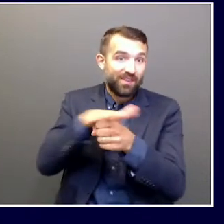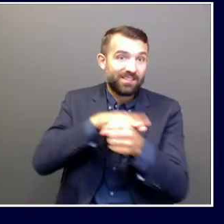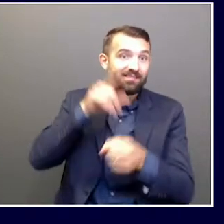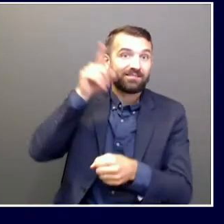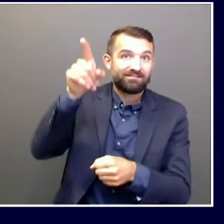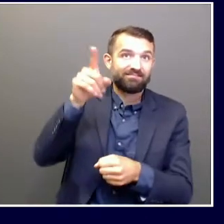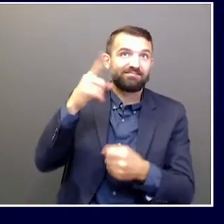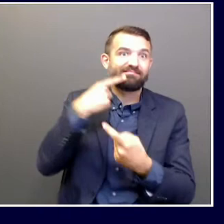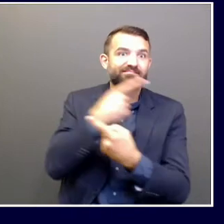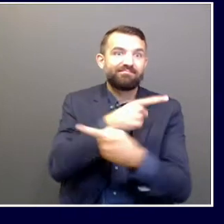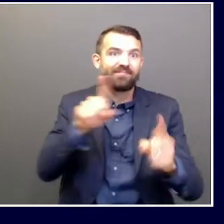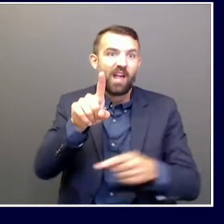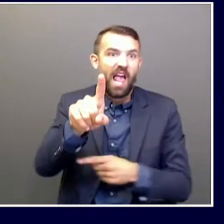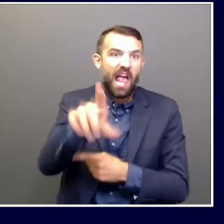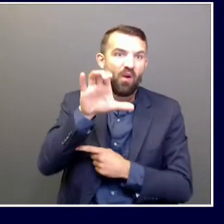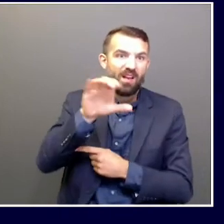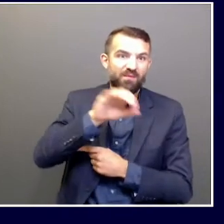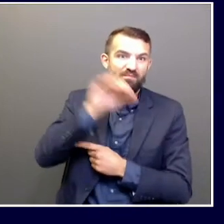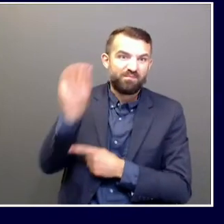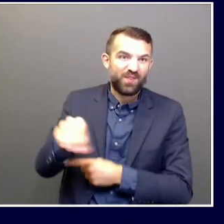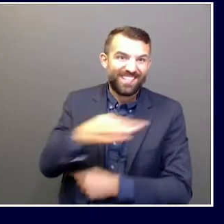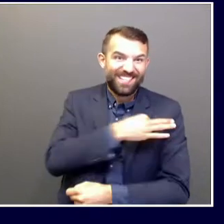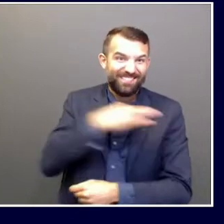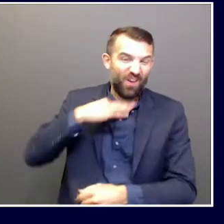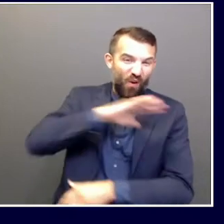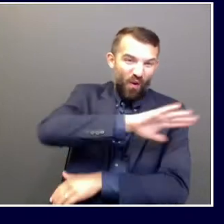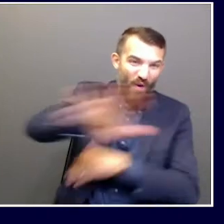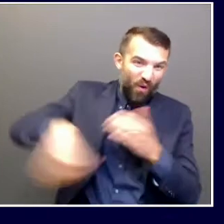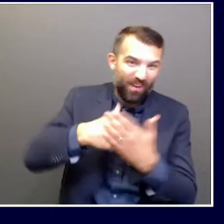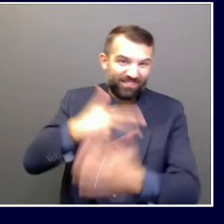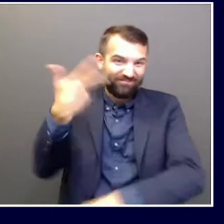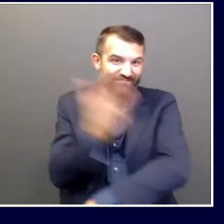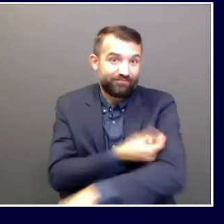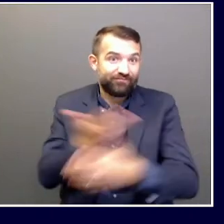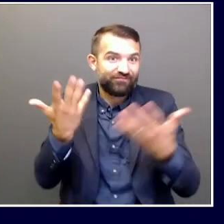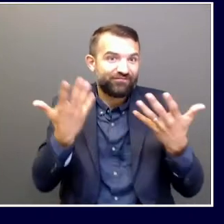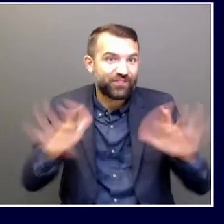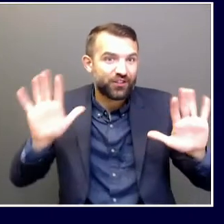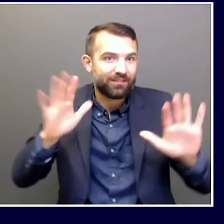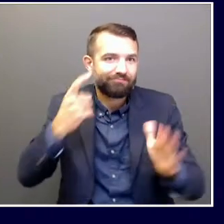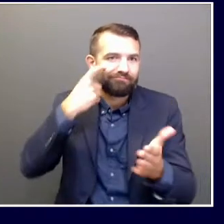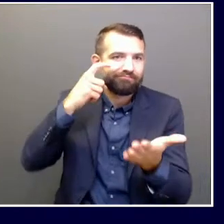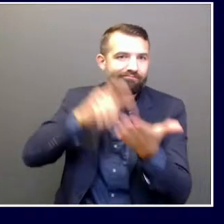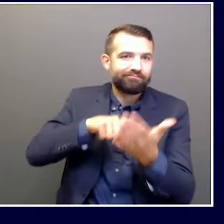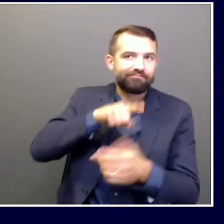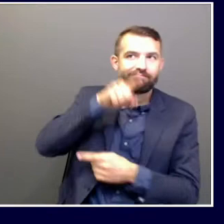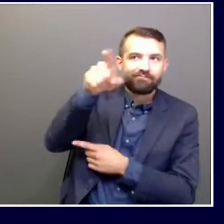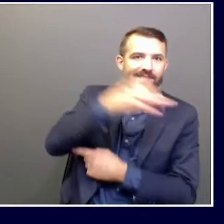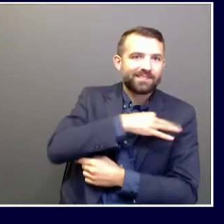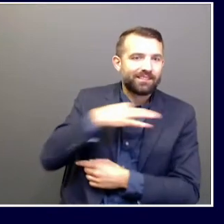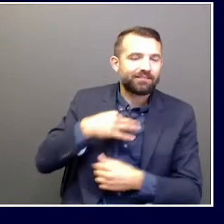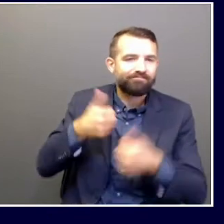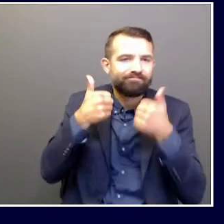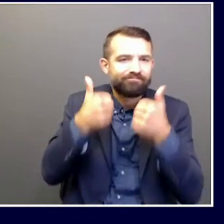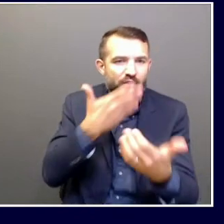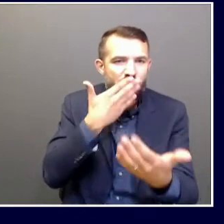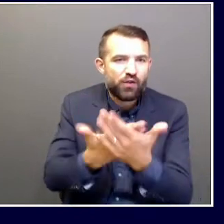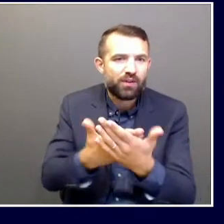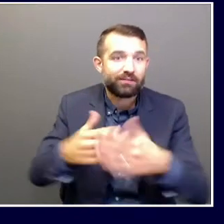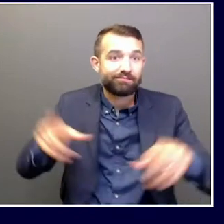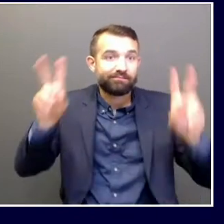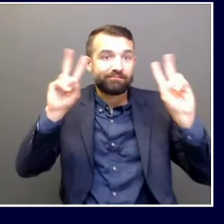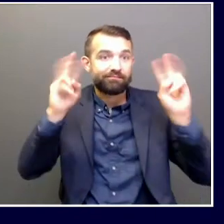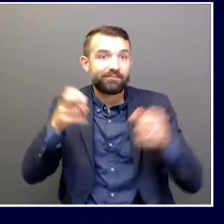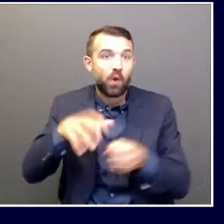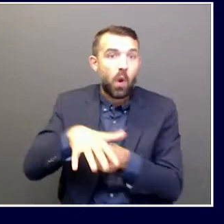vaccinated. In thanking his staff, Mr. Peterson said, quote, Our local Millinocket Regional Hospital staff have been